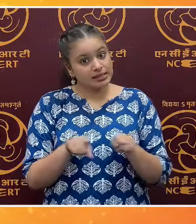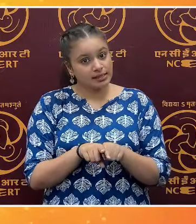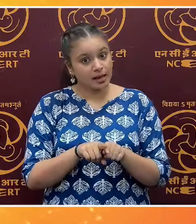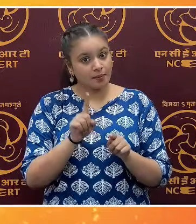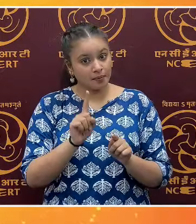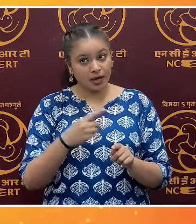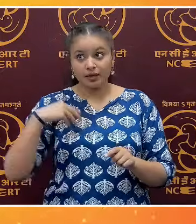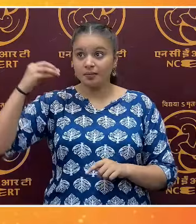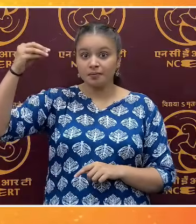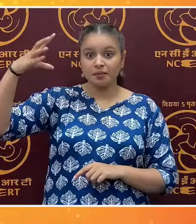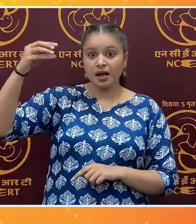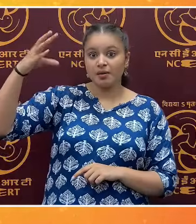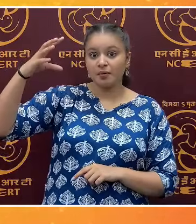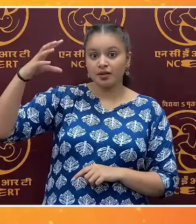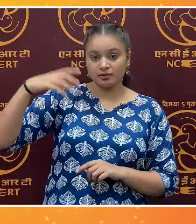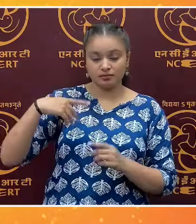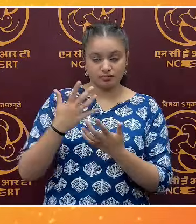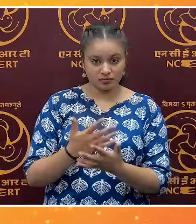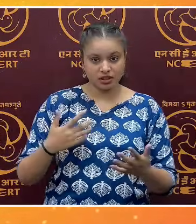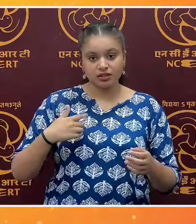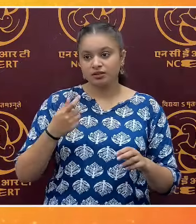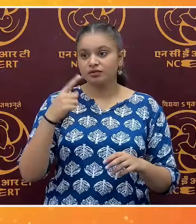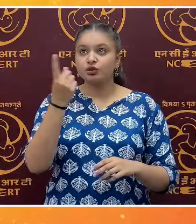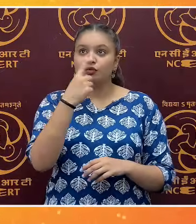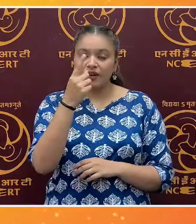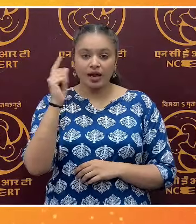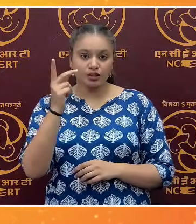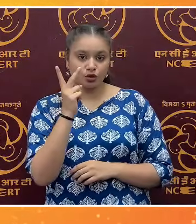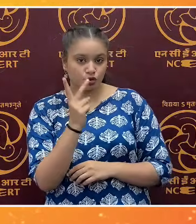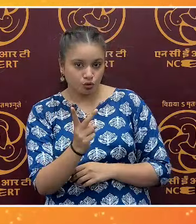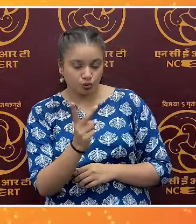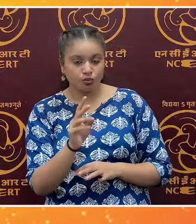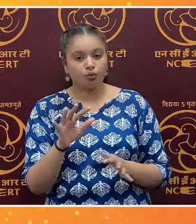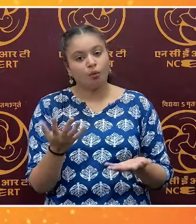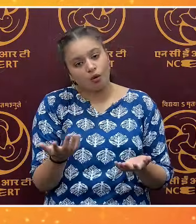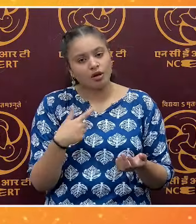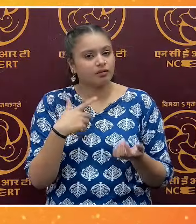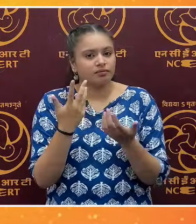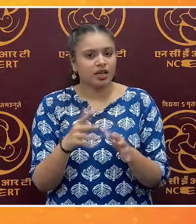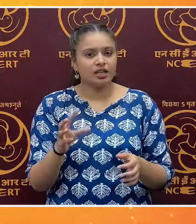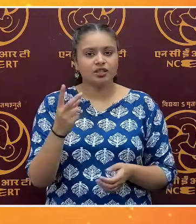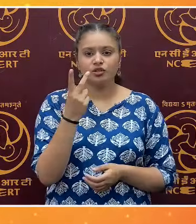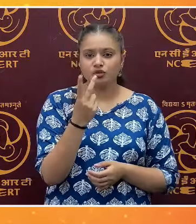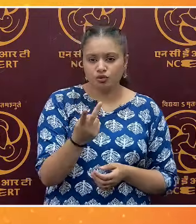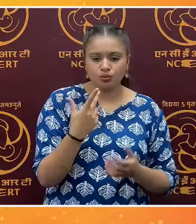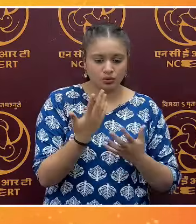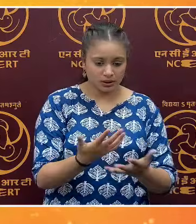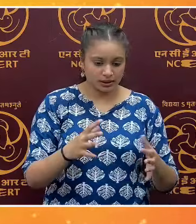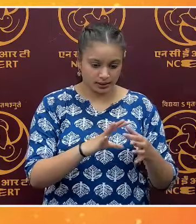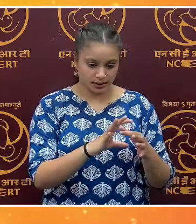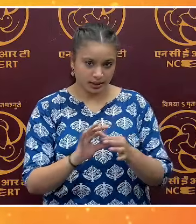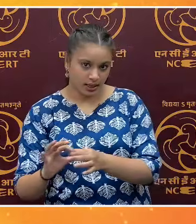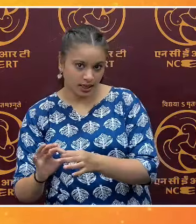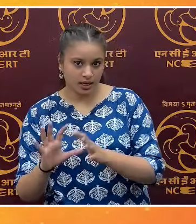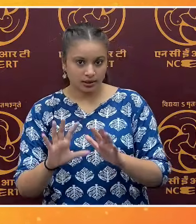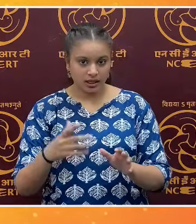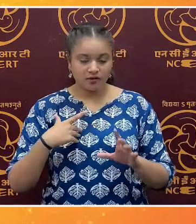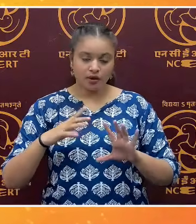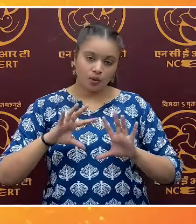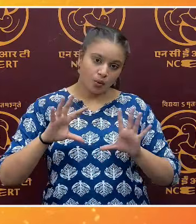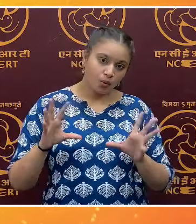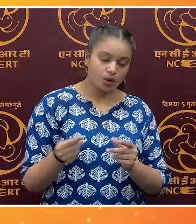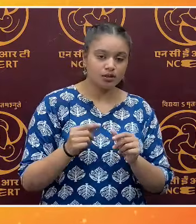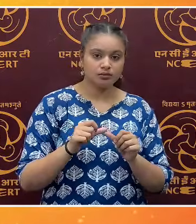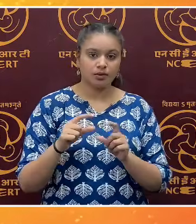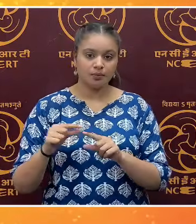here, the just appliances. Suppose 2 fans, 2 or any 2 appliances are connected. So all the appliances can